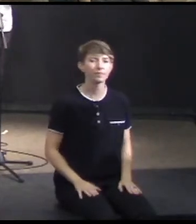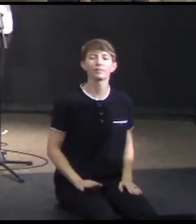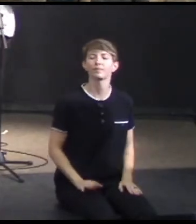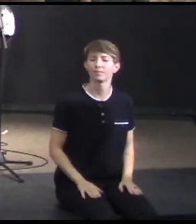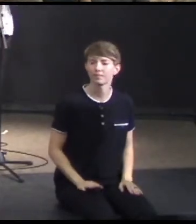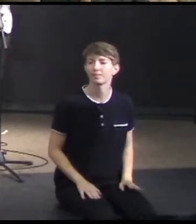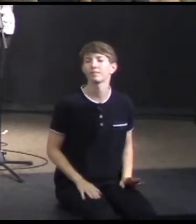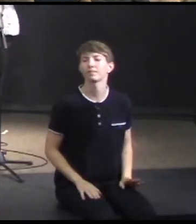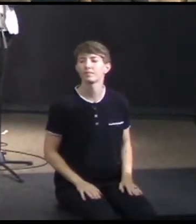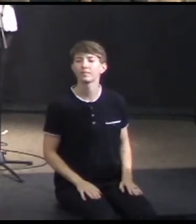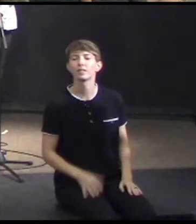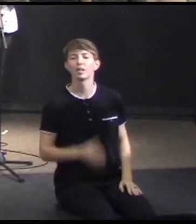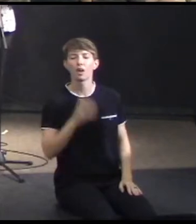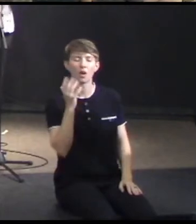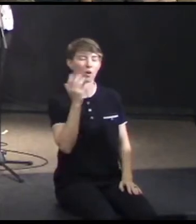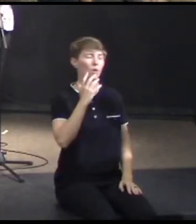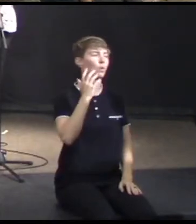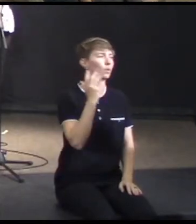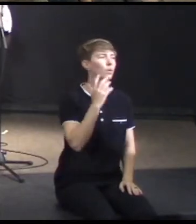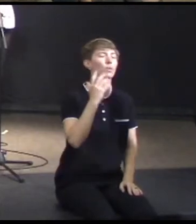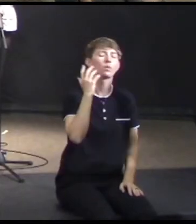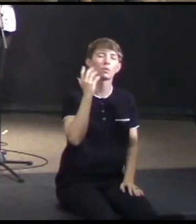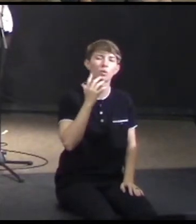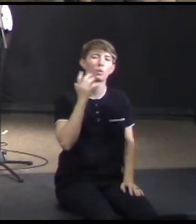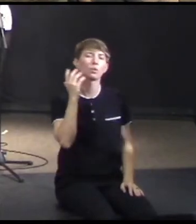rise. And we're singing, oh, oh,